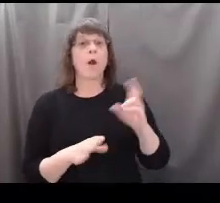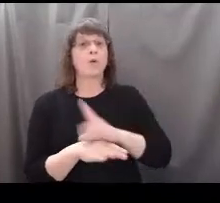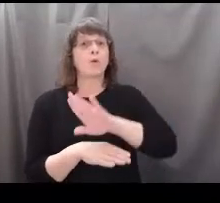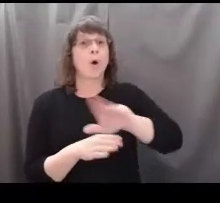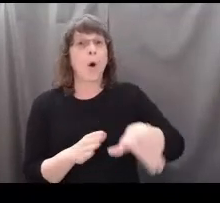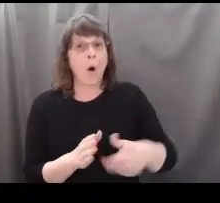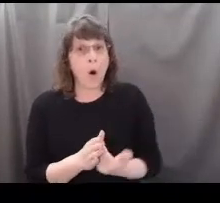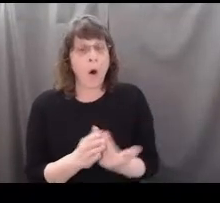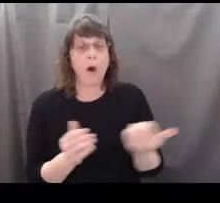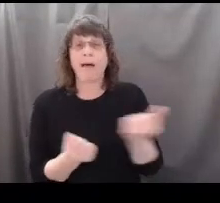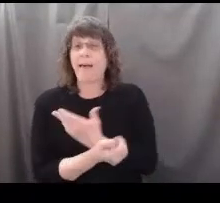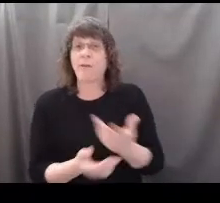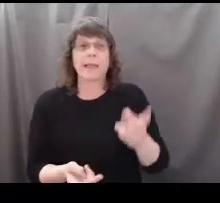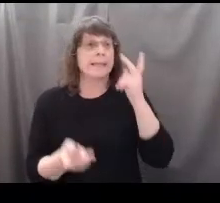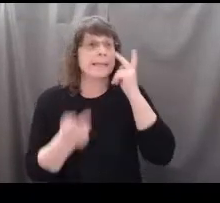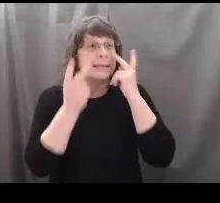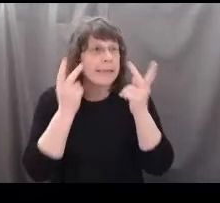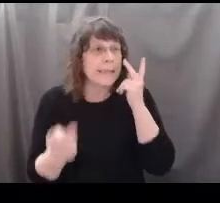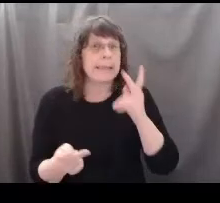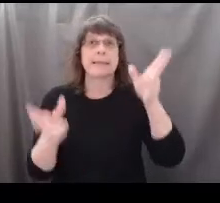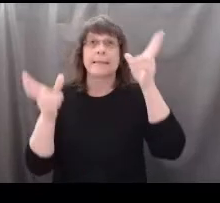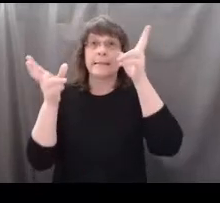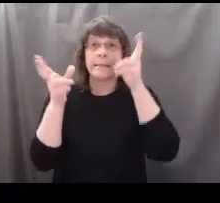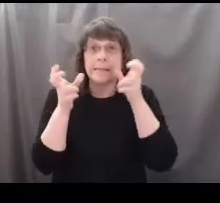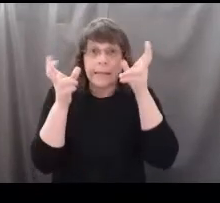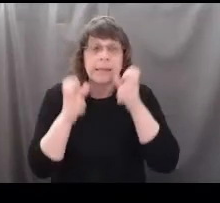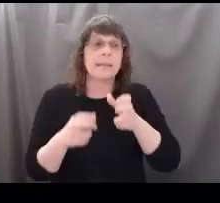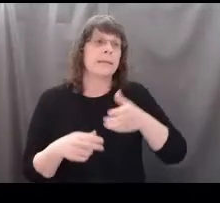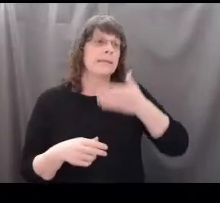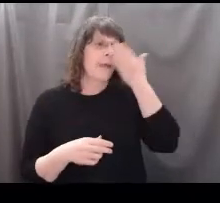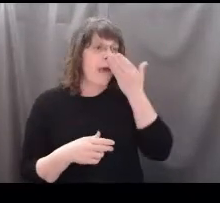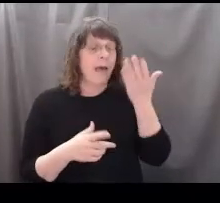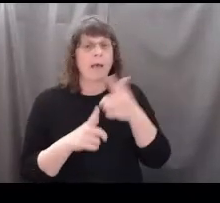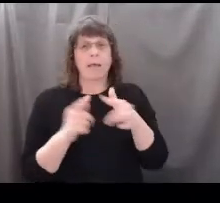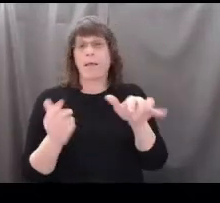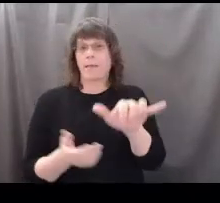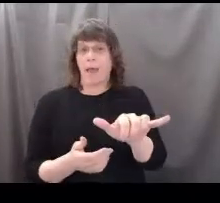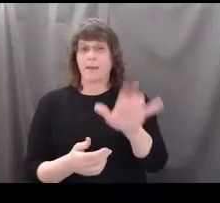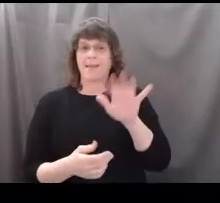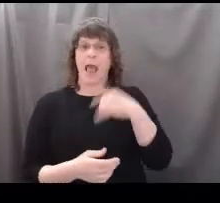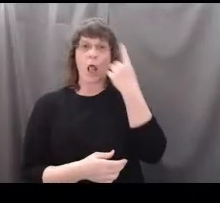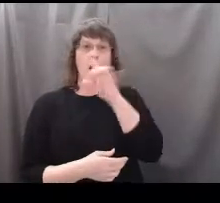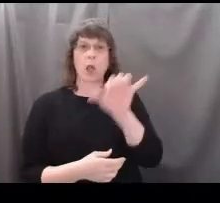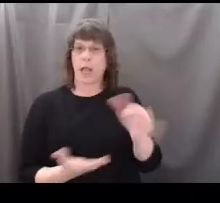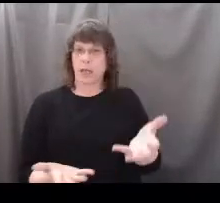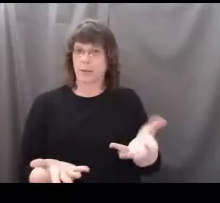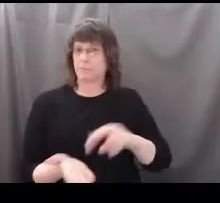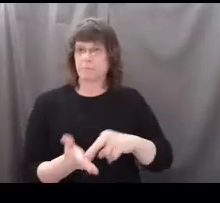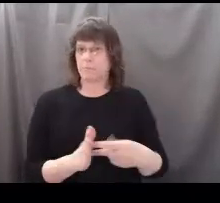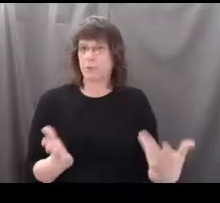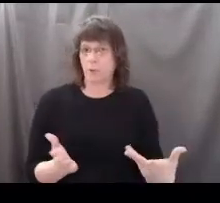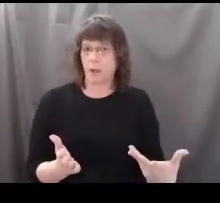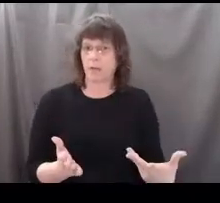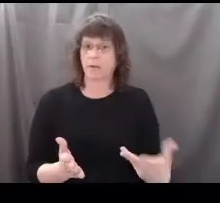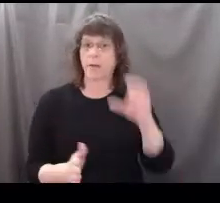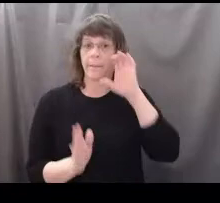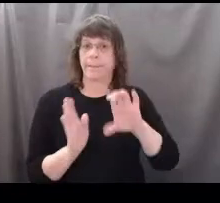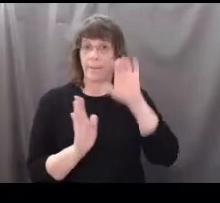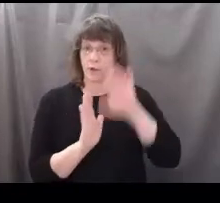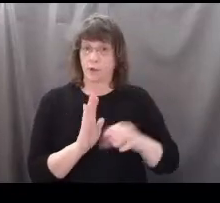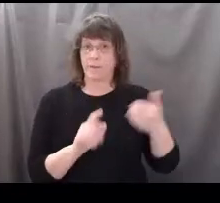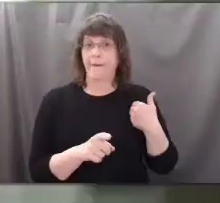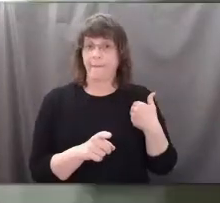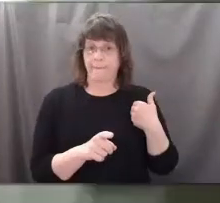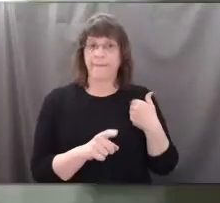once, a good observer, what does that look like? What does that mean? We've got some pictures here